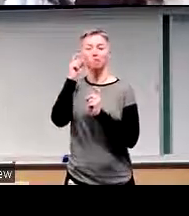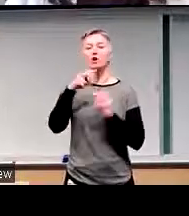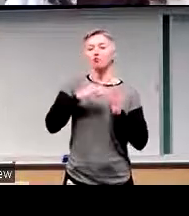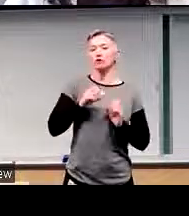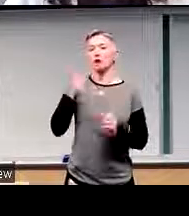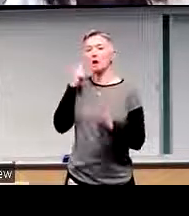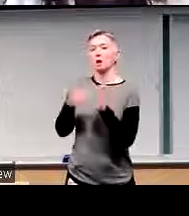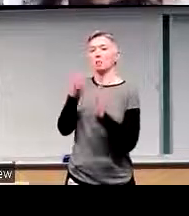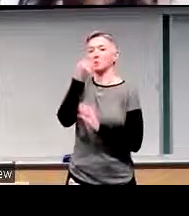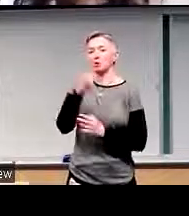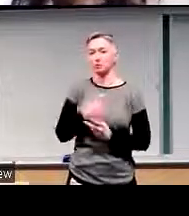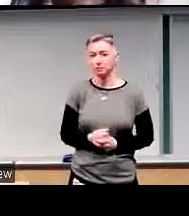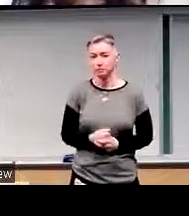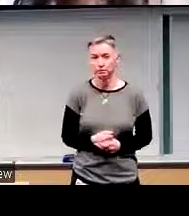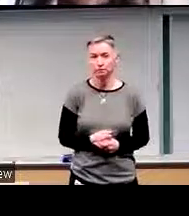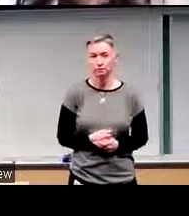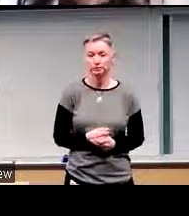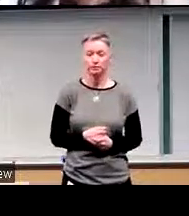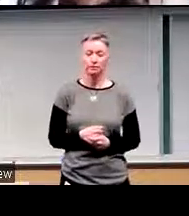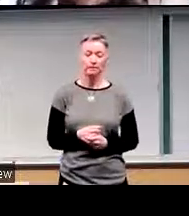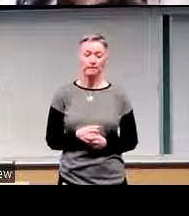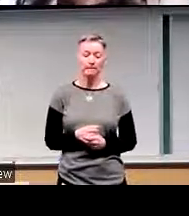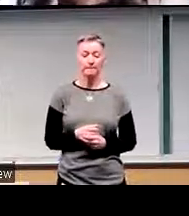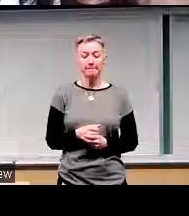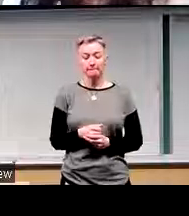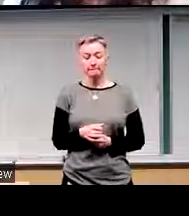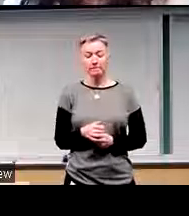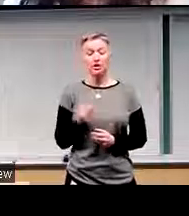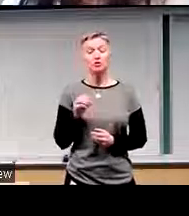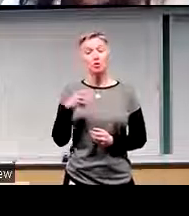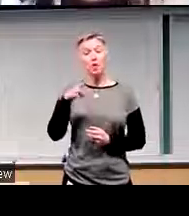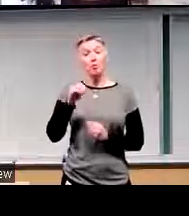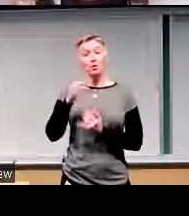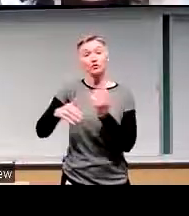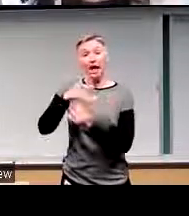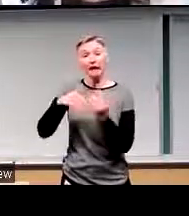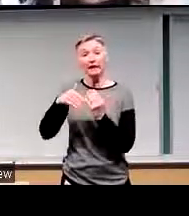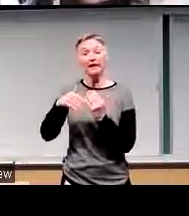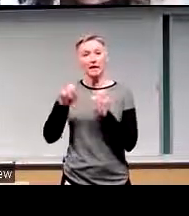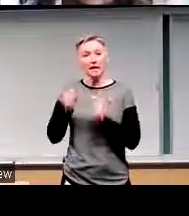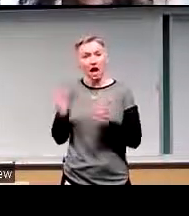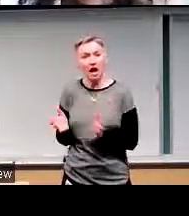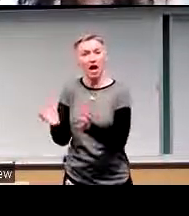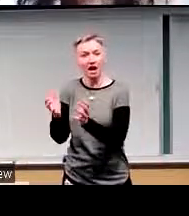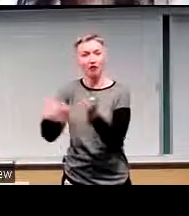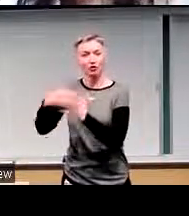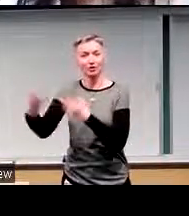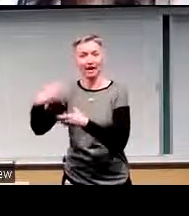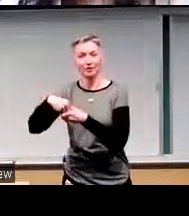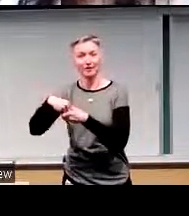So since prosociality facilitates social engagement, and reading, which